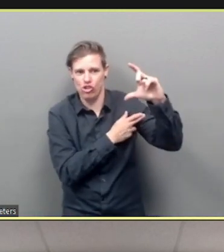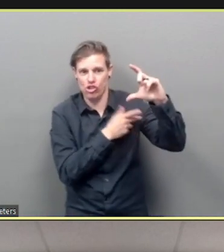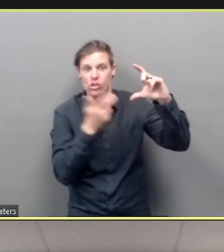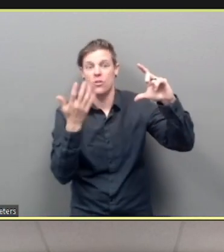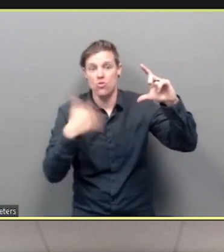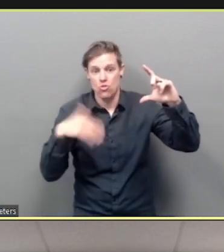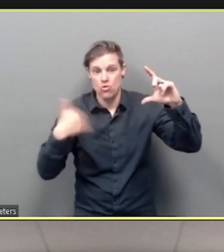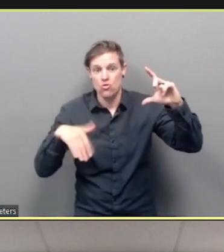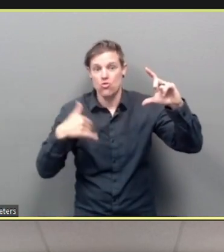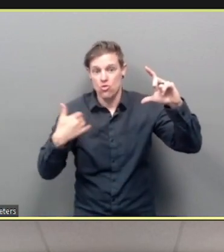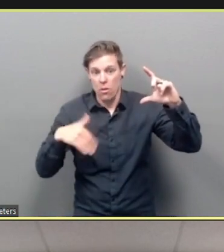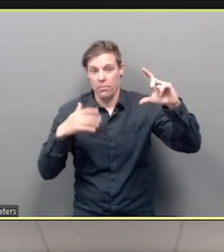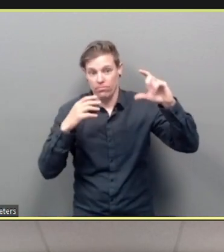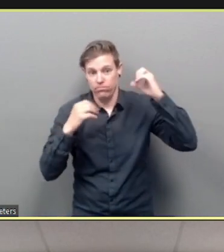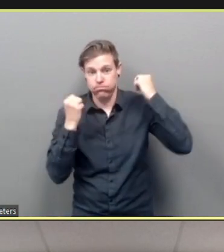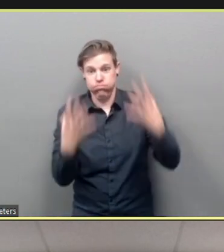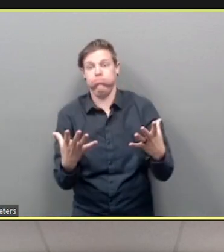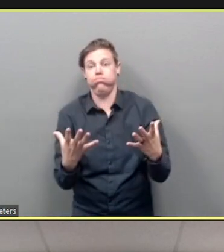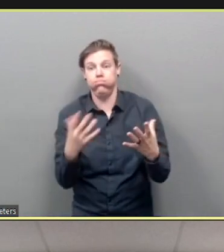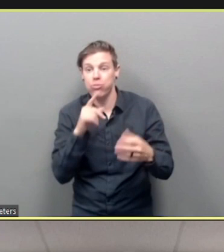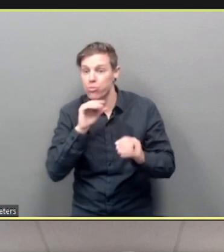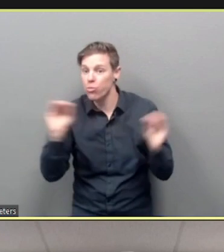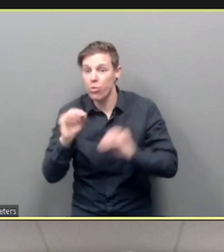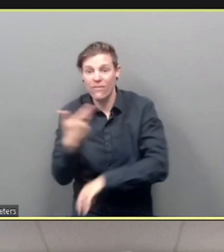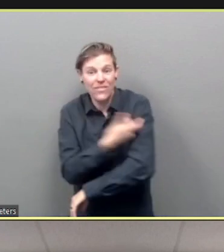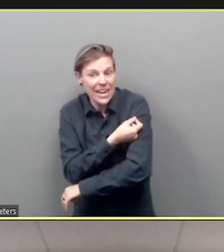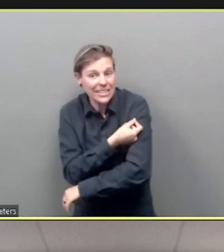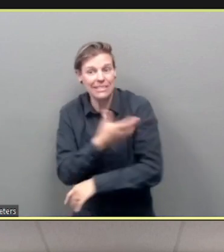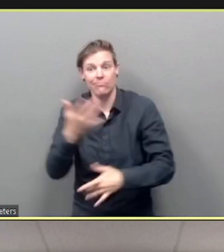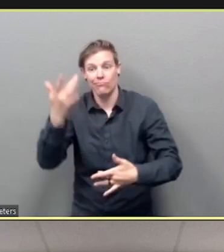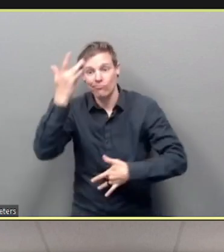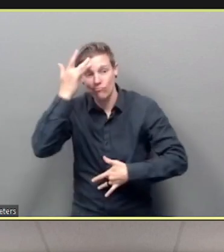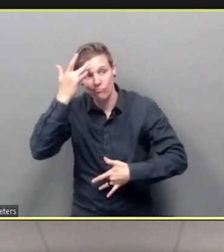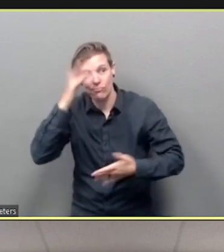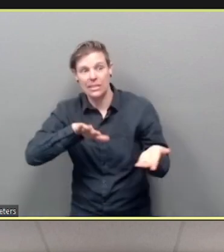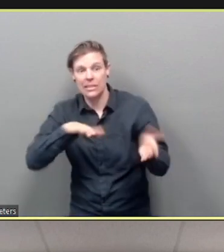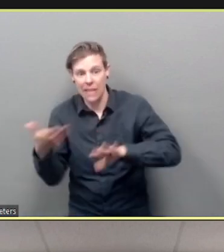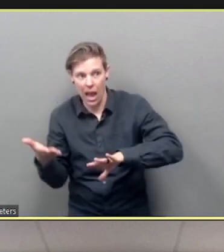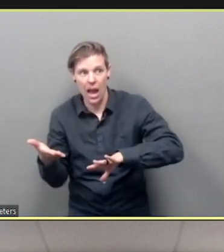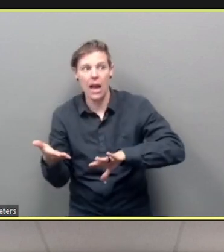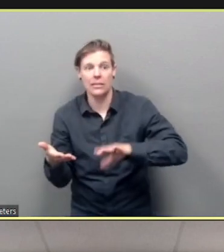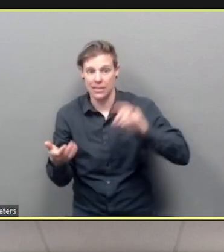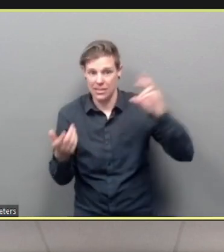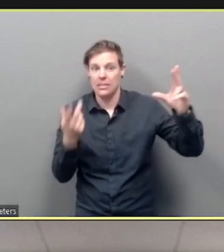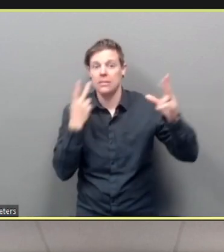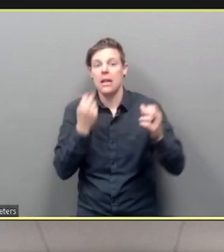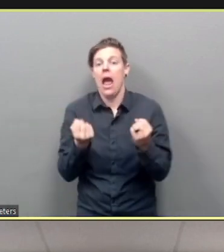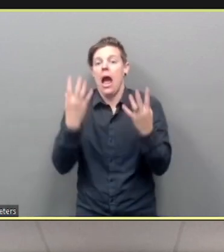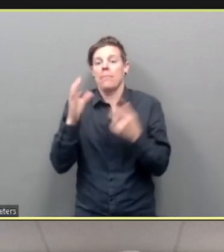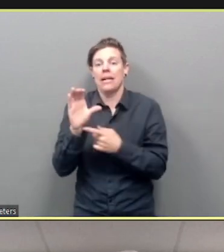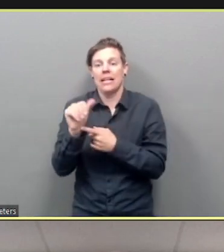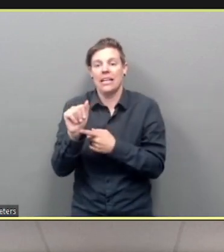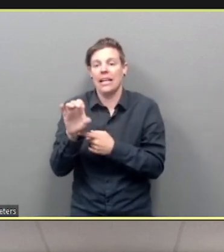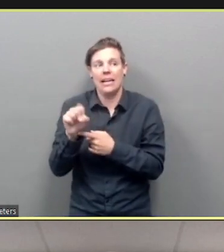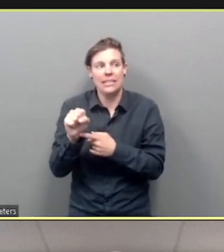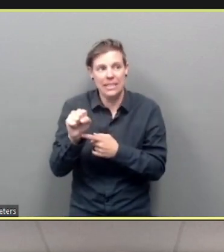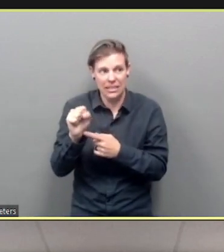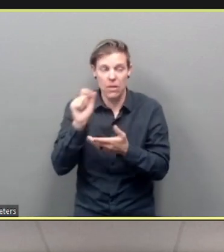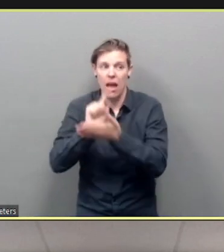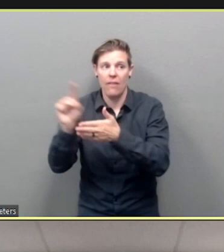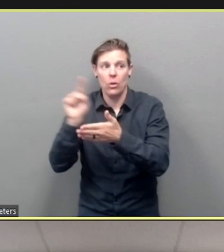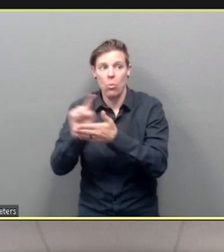in hospitalizations, and about 70% in cases. And if you've been watching every week or